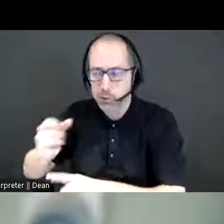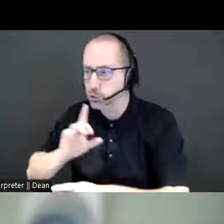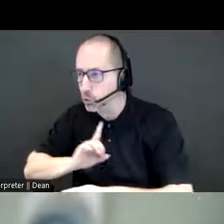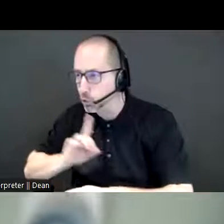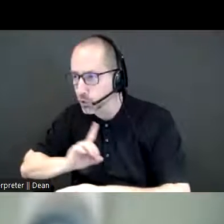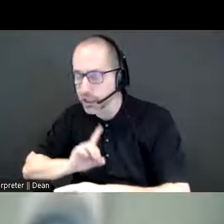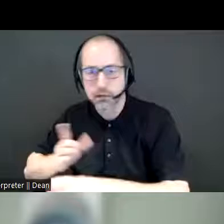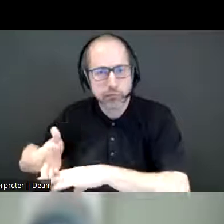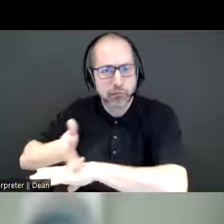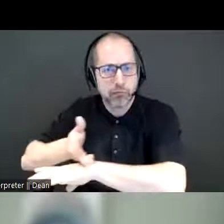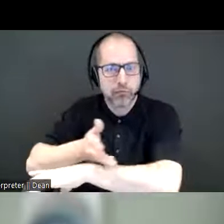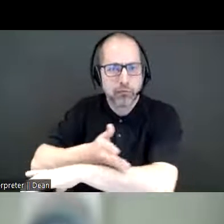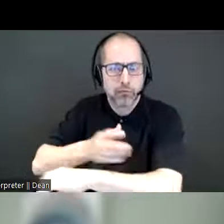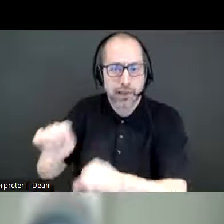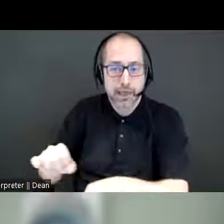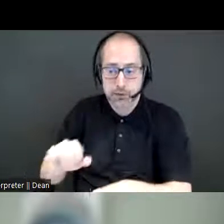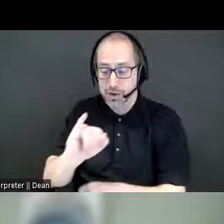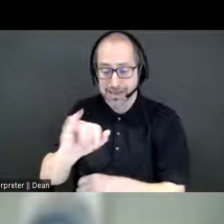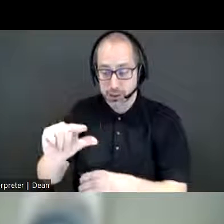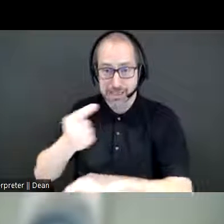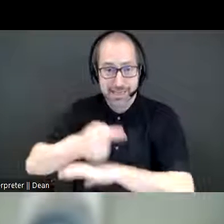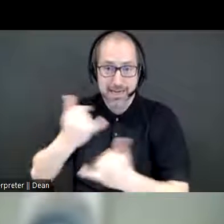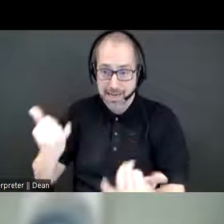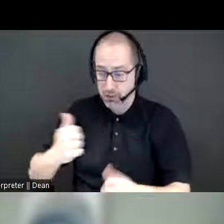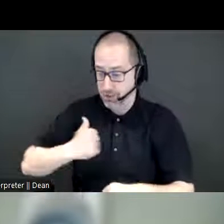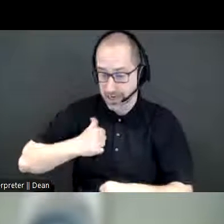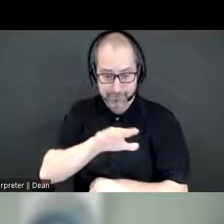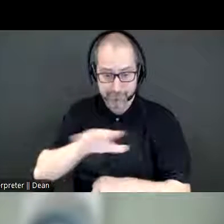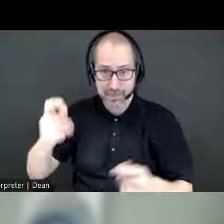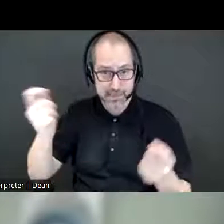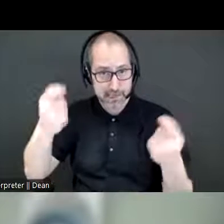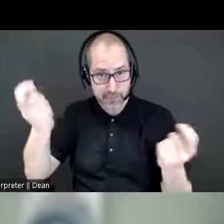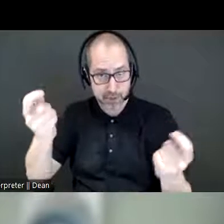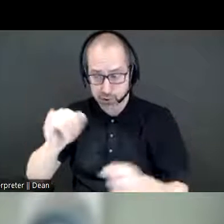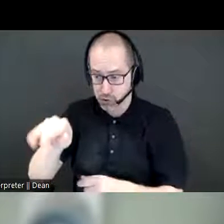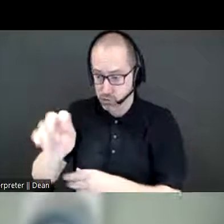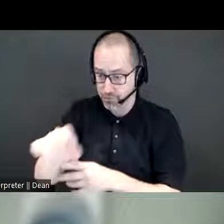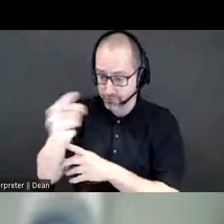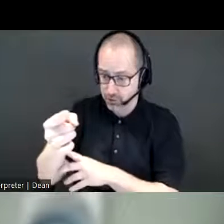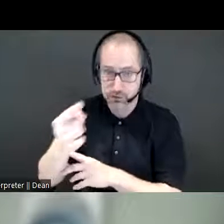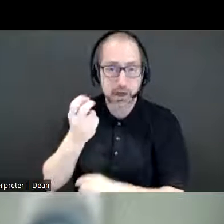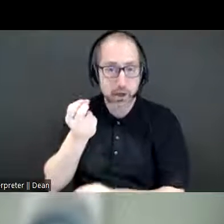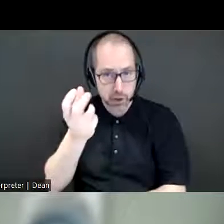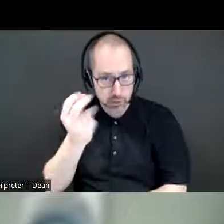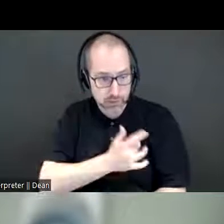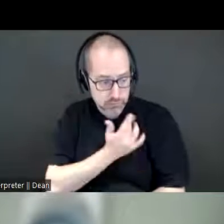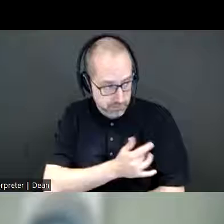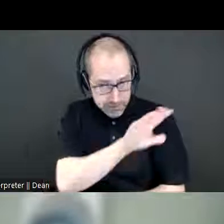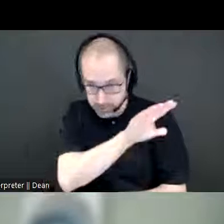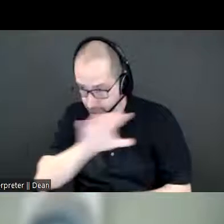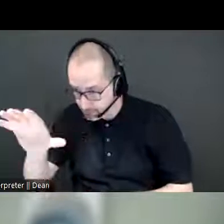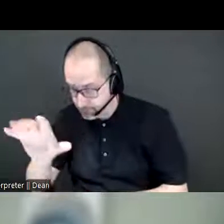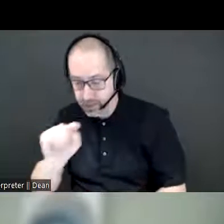celebrated annually in Canada on June 1st across 12 provinces and territories.